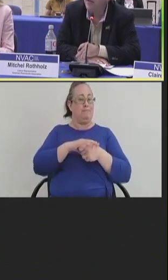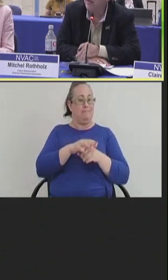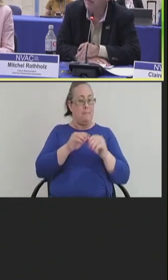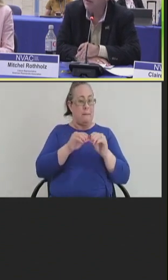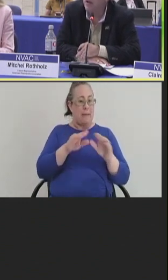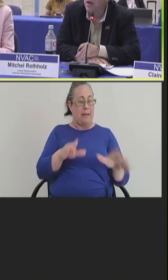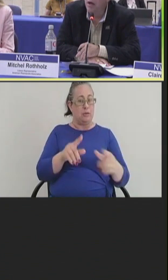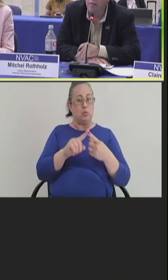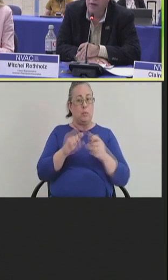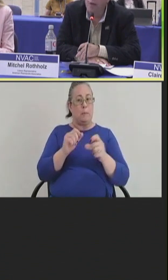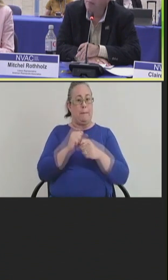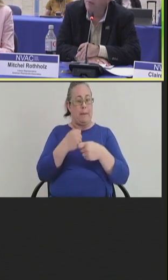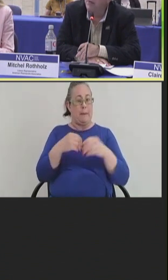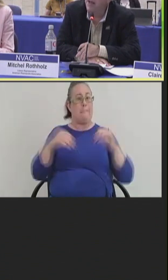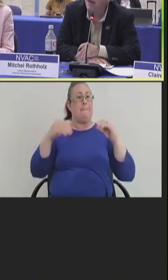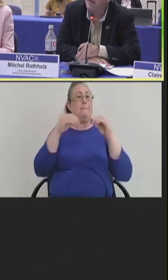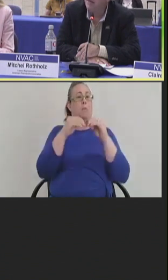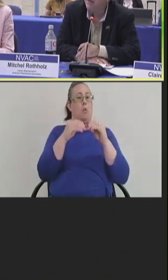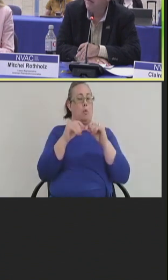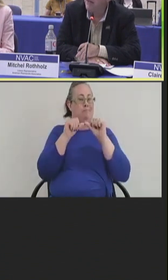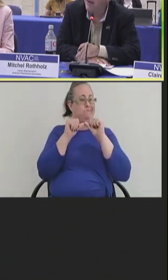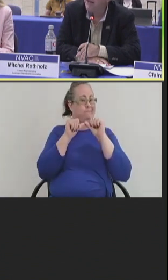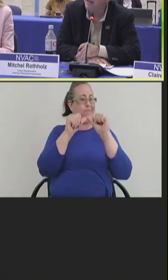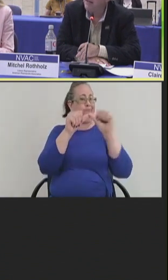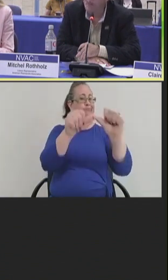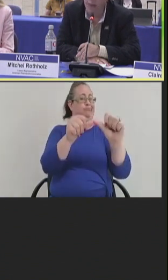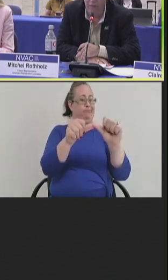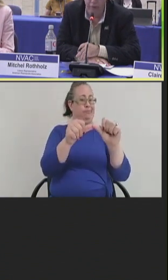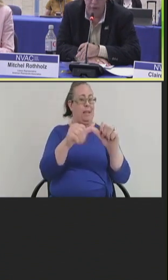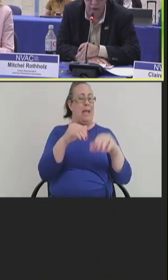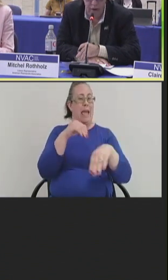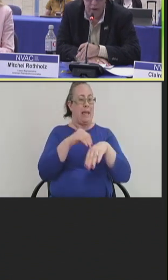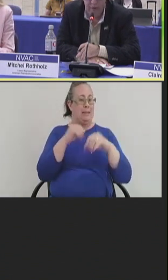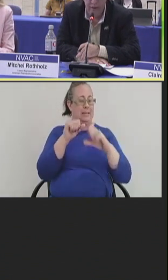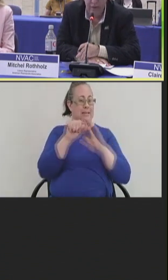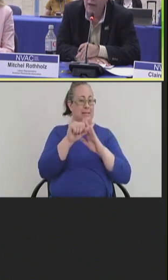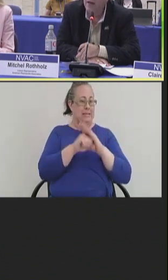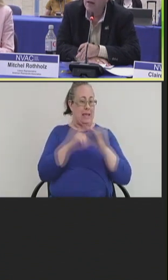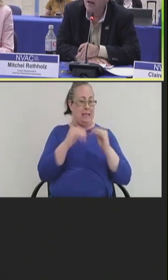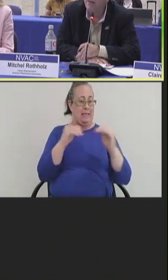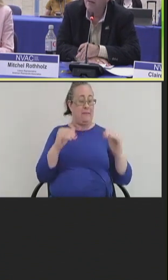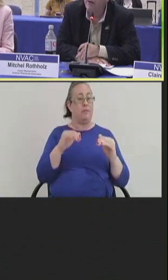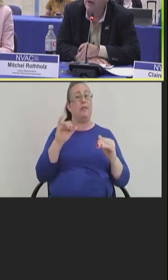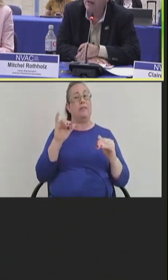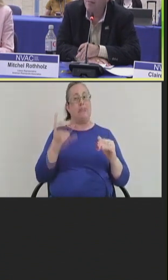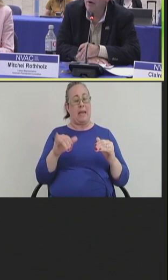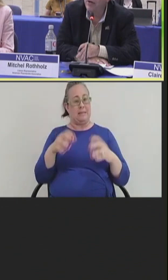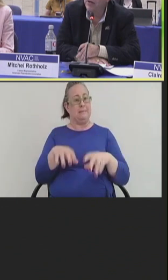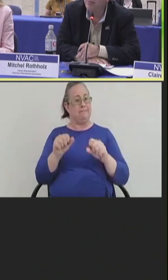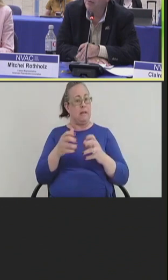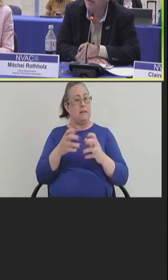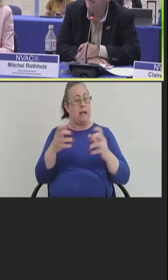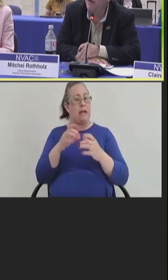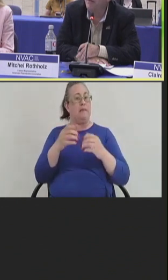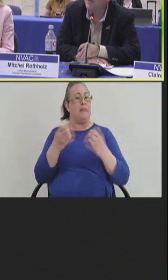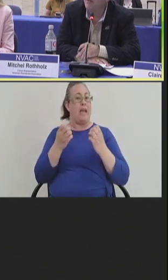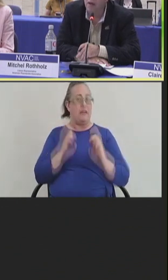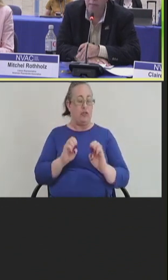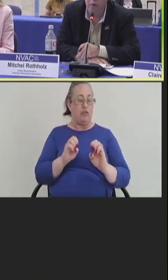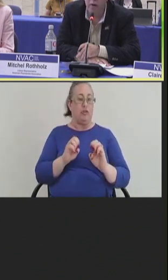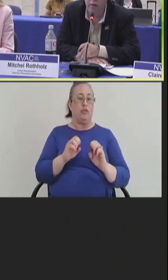make those become sustained at the state level. So that's taking a lot of effort and collaboration among the